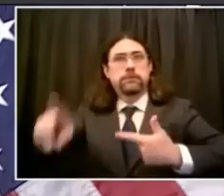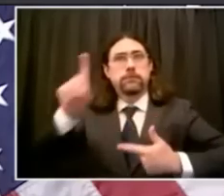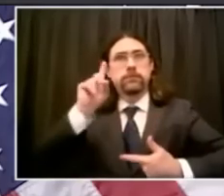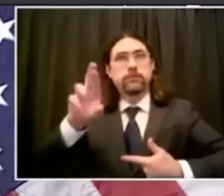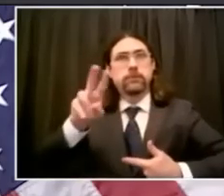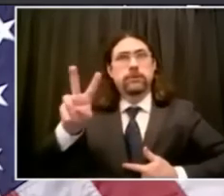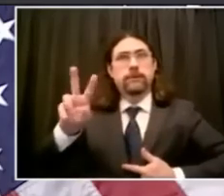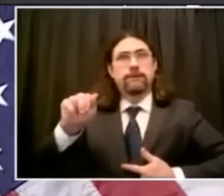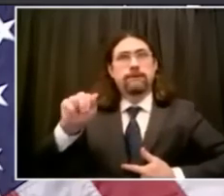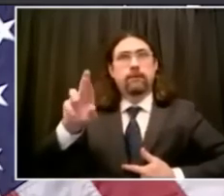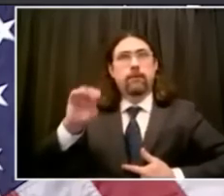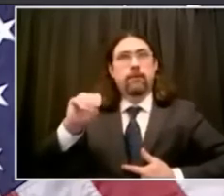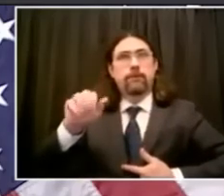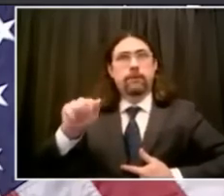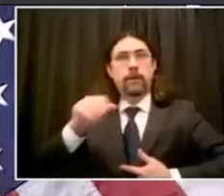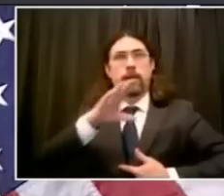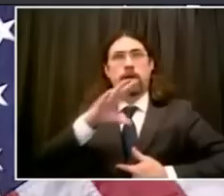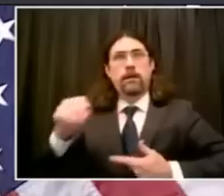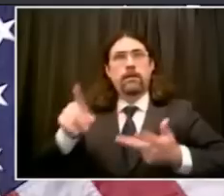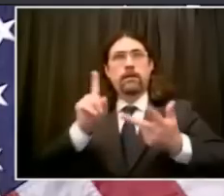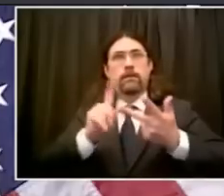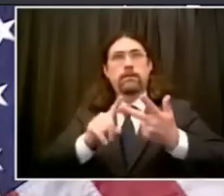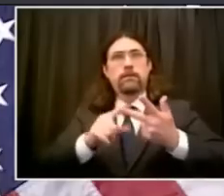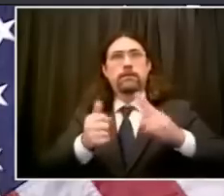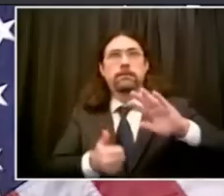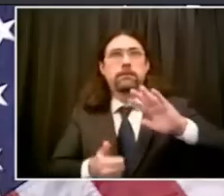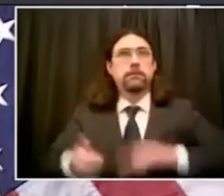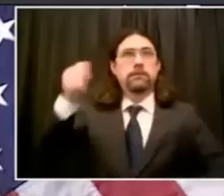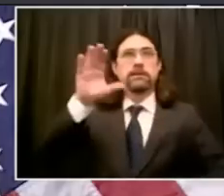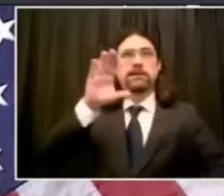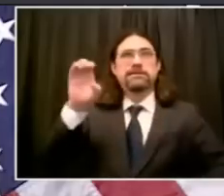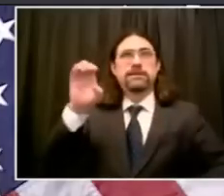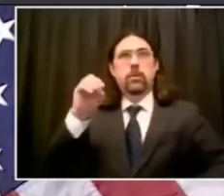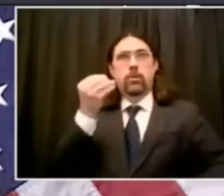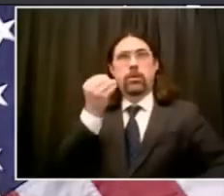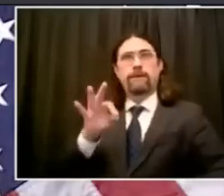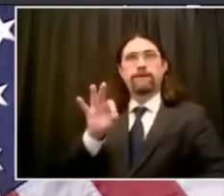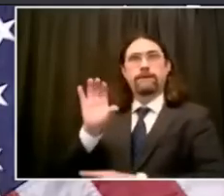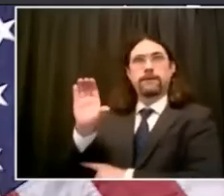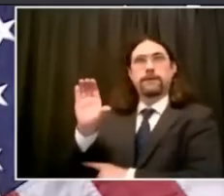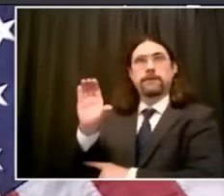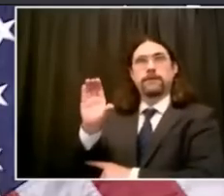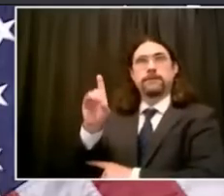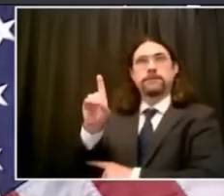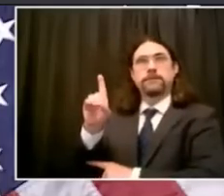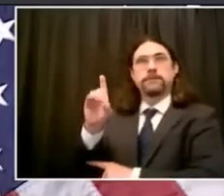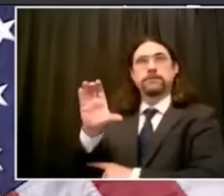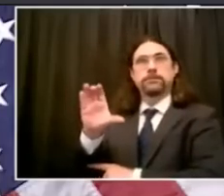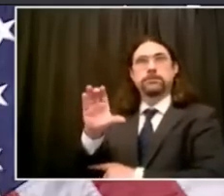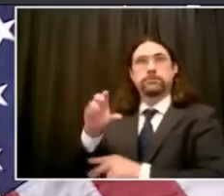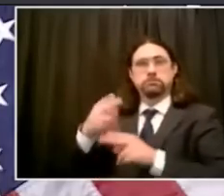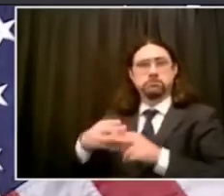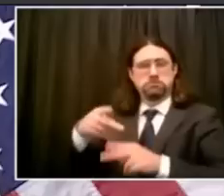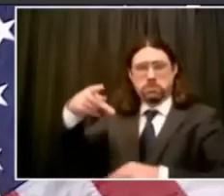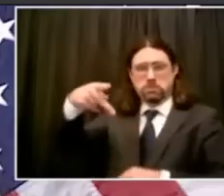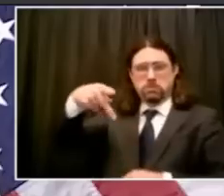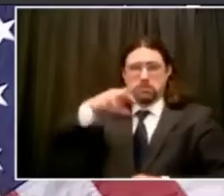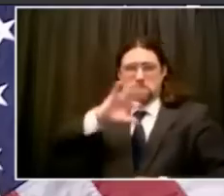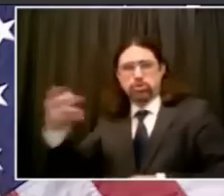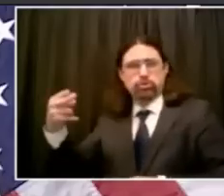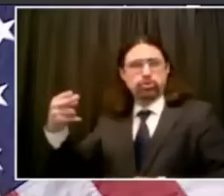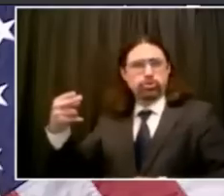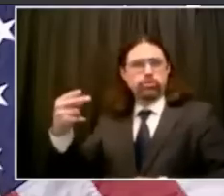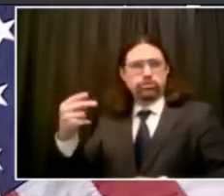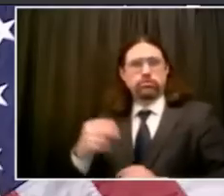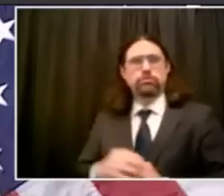Good morning, Mr. Mayor. Hope you had an enjoyable weekend when you were able to away from work for a moment. I suppose you had some downtime.